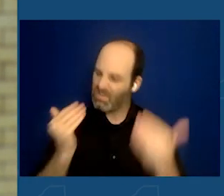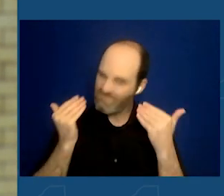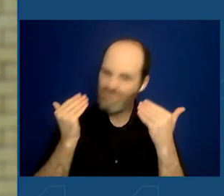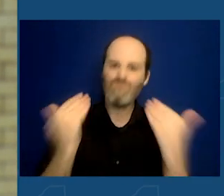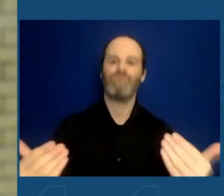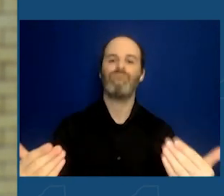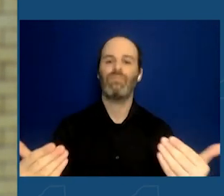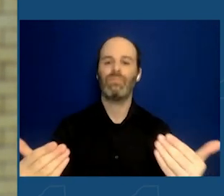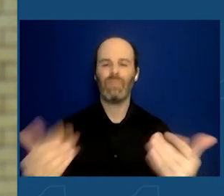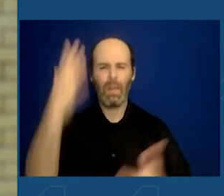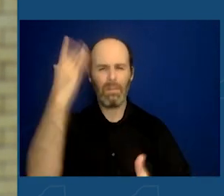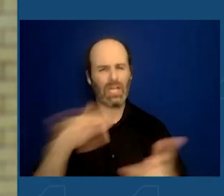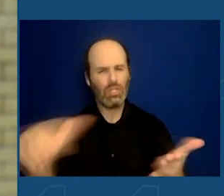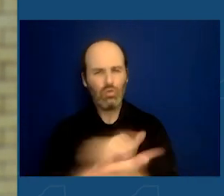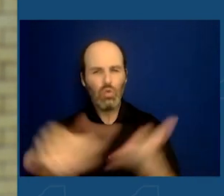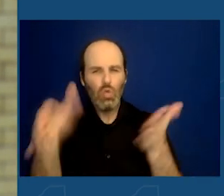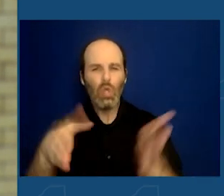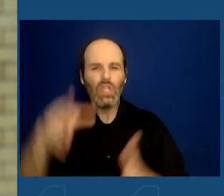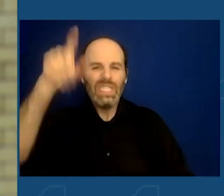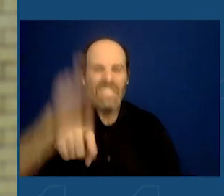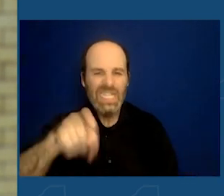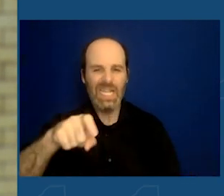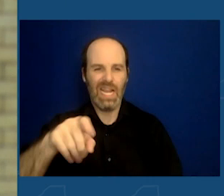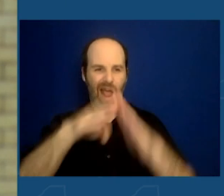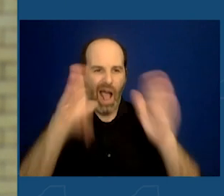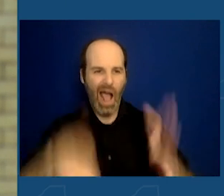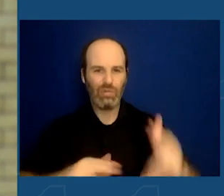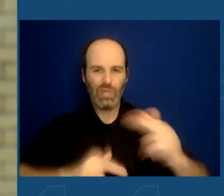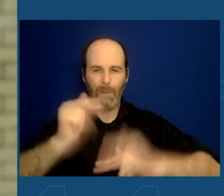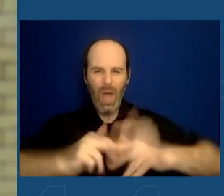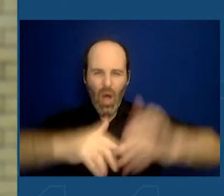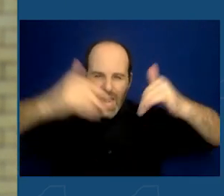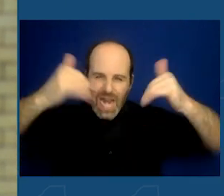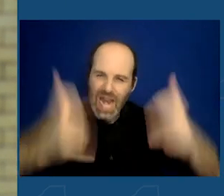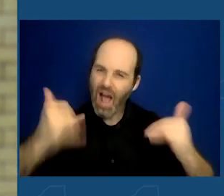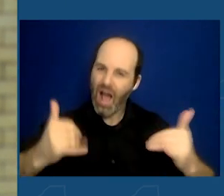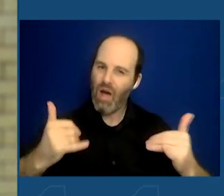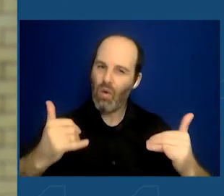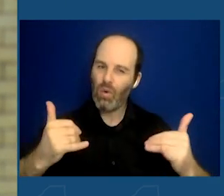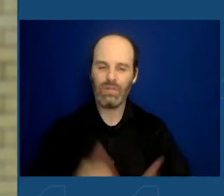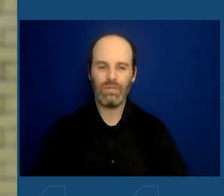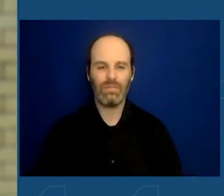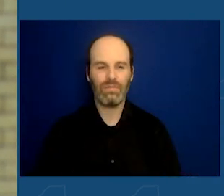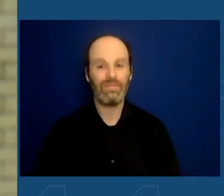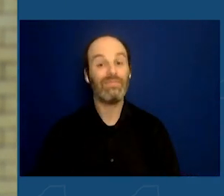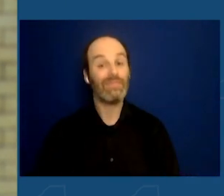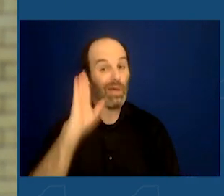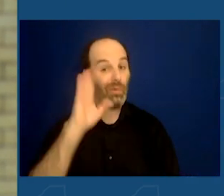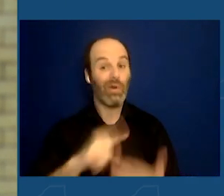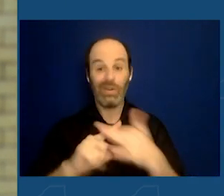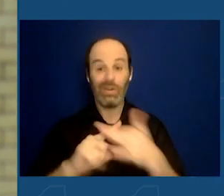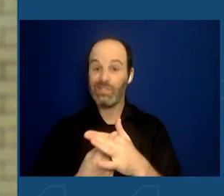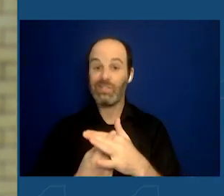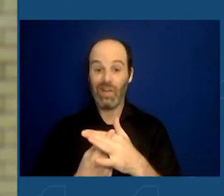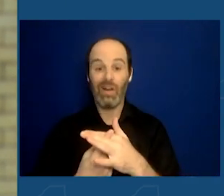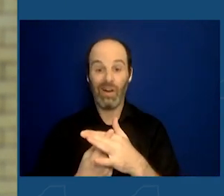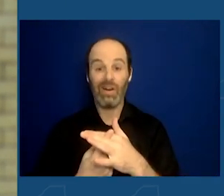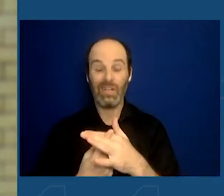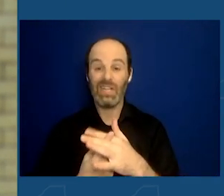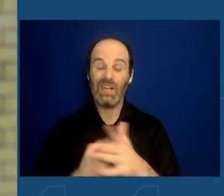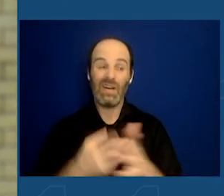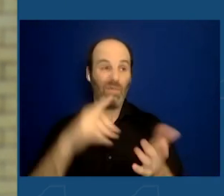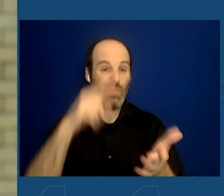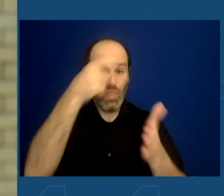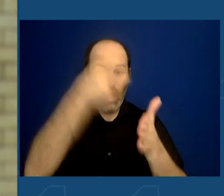New Yorkers need houses built now. And we're going to start driving down the cost because guess